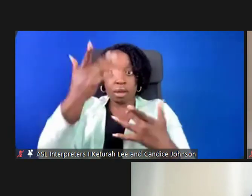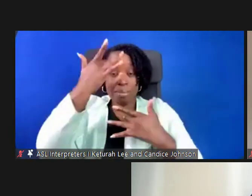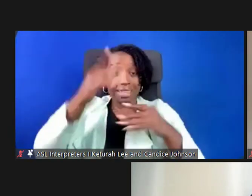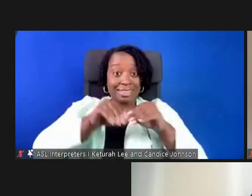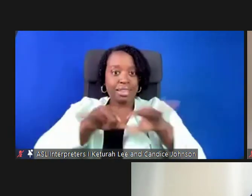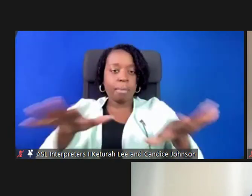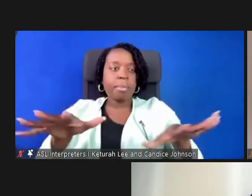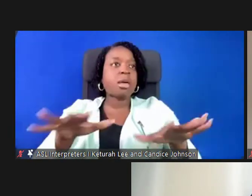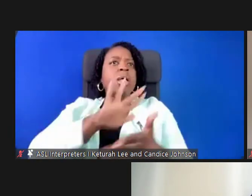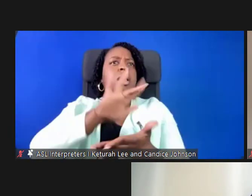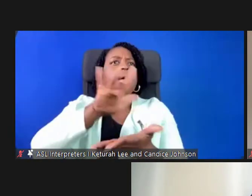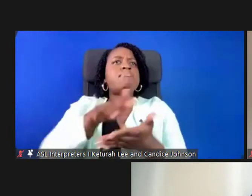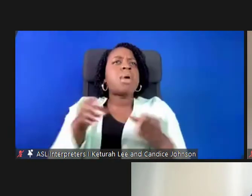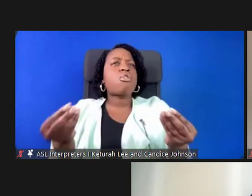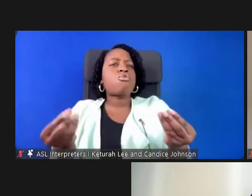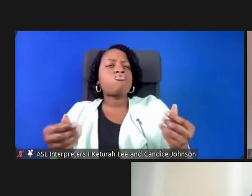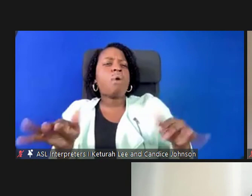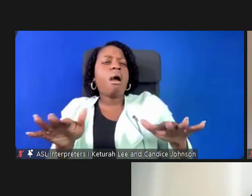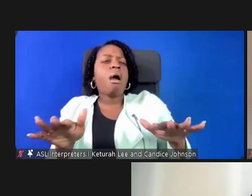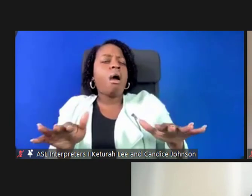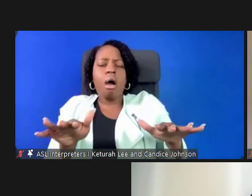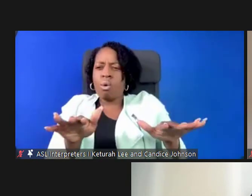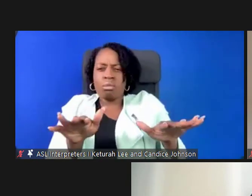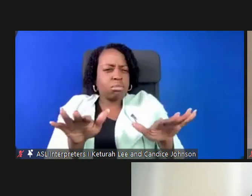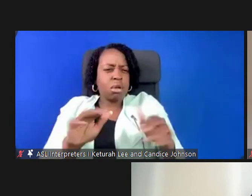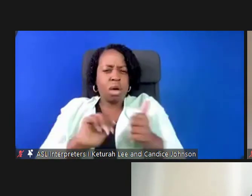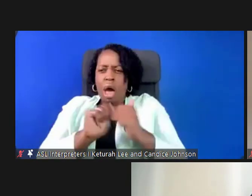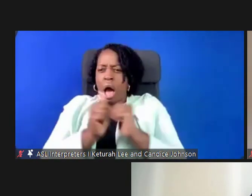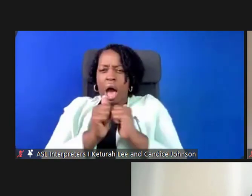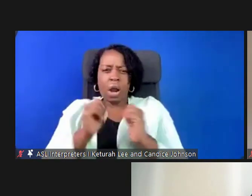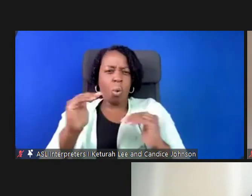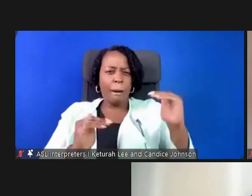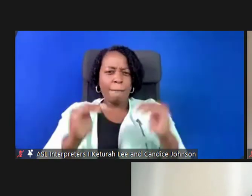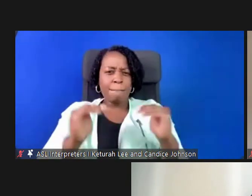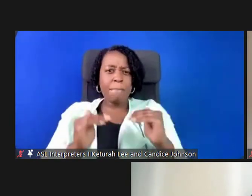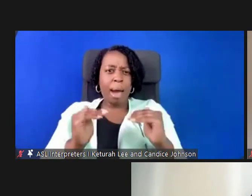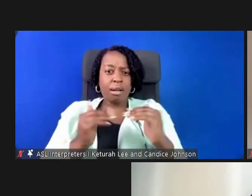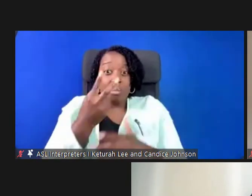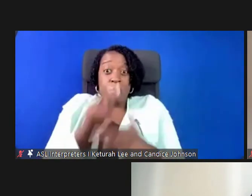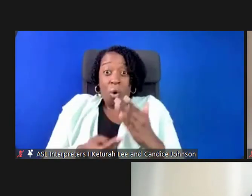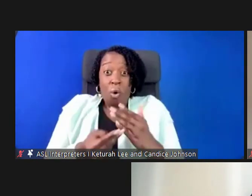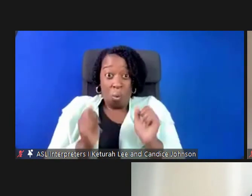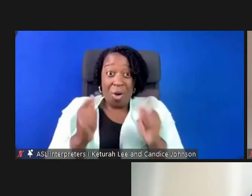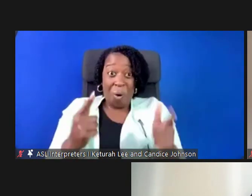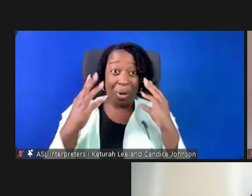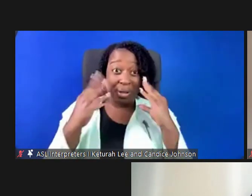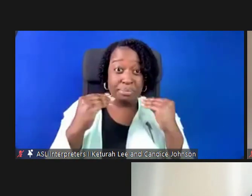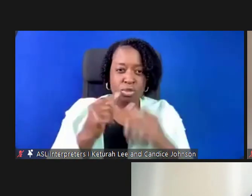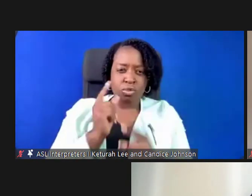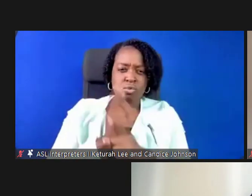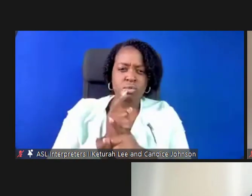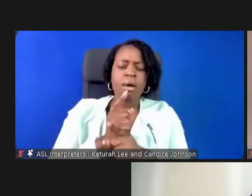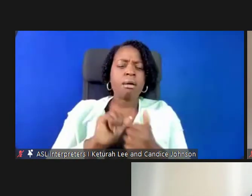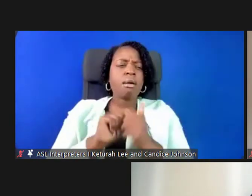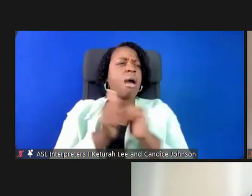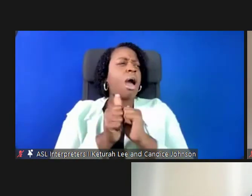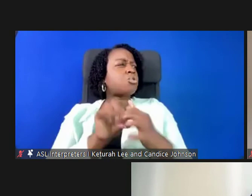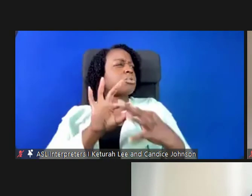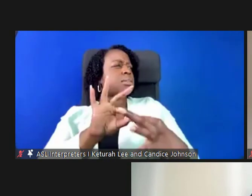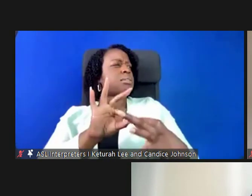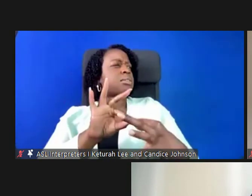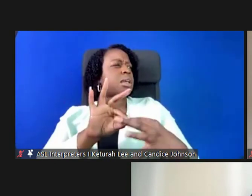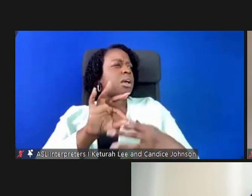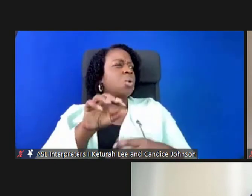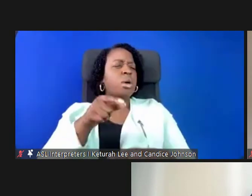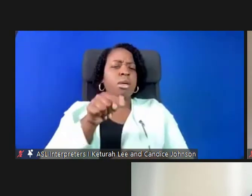how do I capture both, or how do I balance both of those risks and those opportunities for me to connect with others? On a personal note,